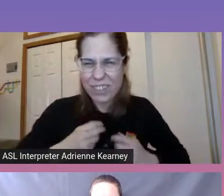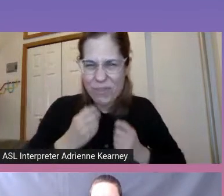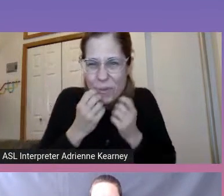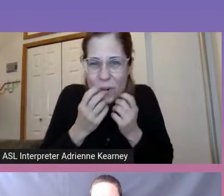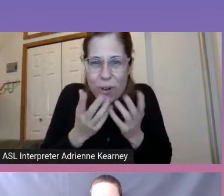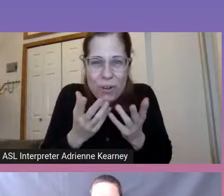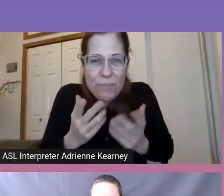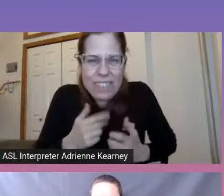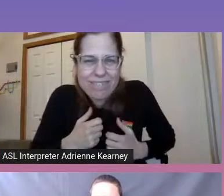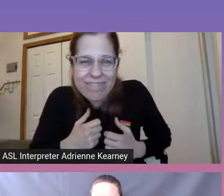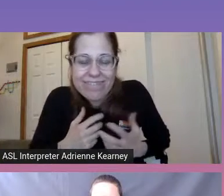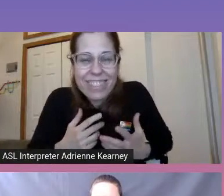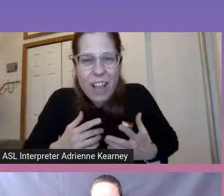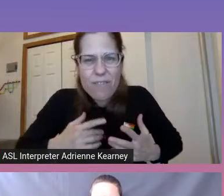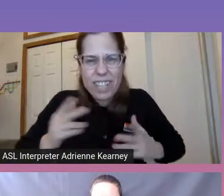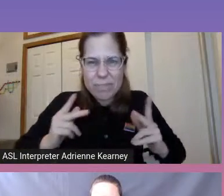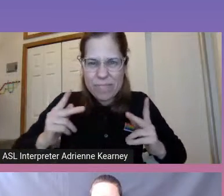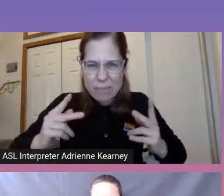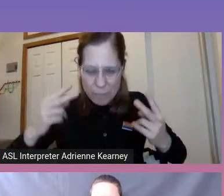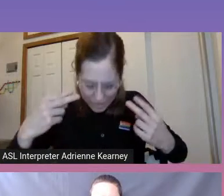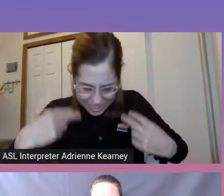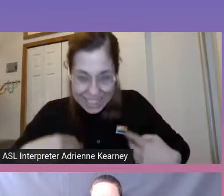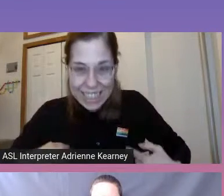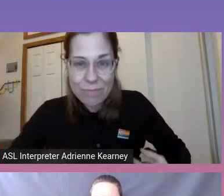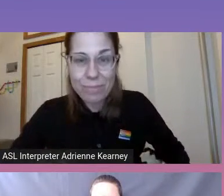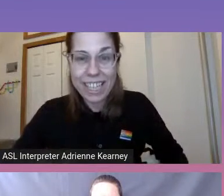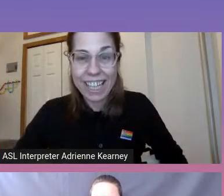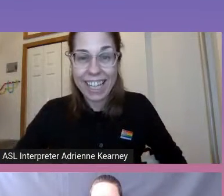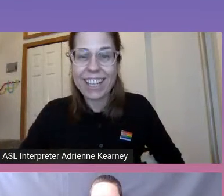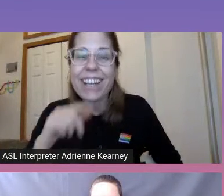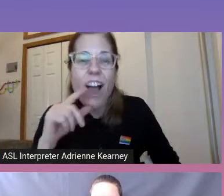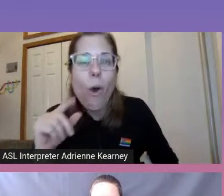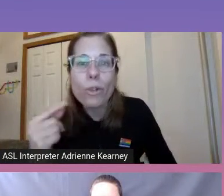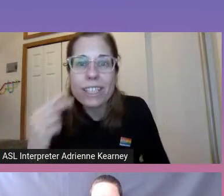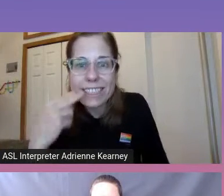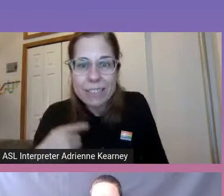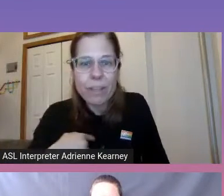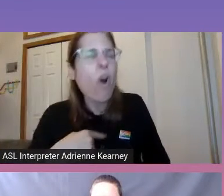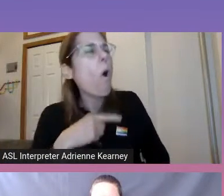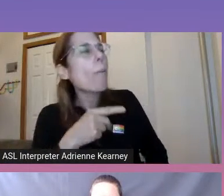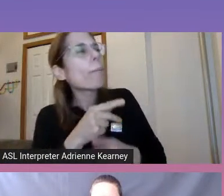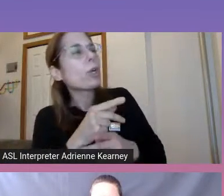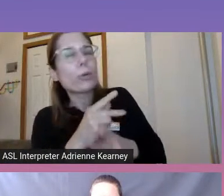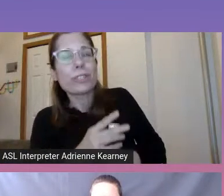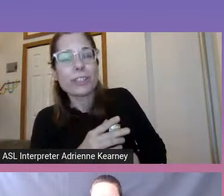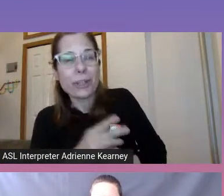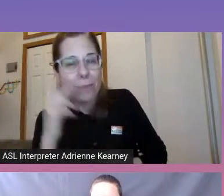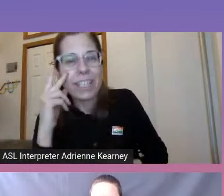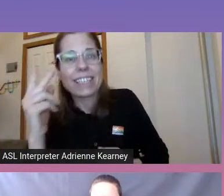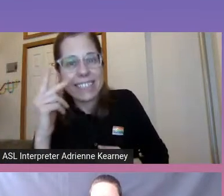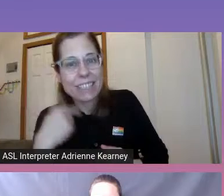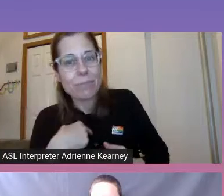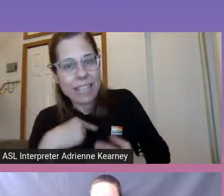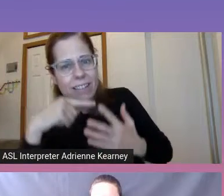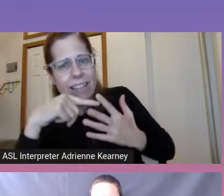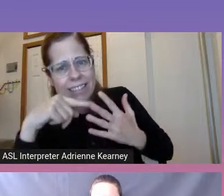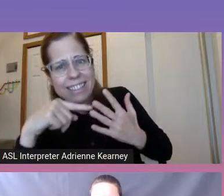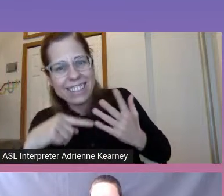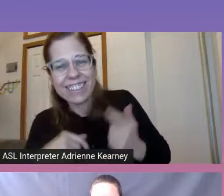me, not just being seen as a producer and being invited because I'm a producer at a theater here. Like, feels really